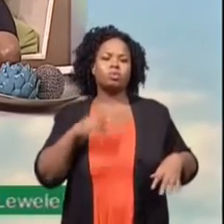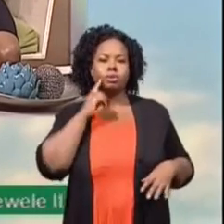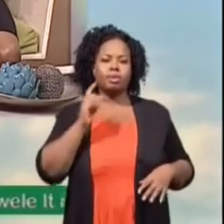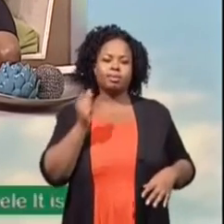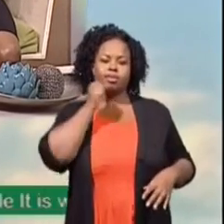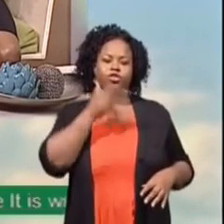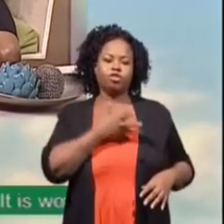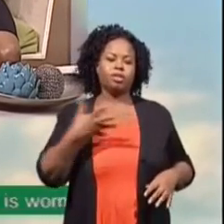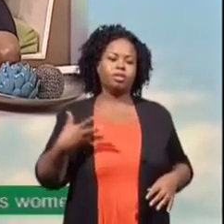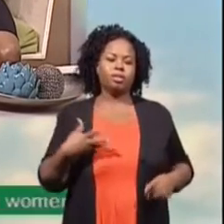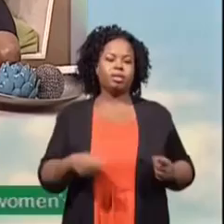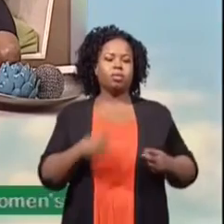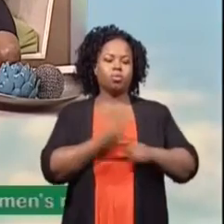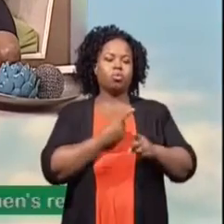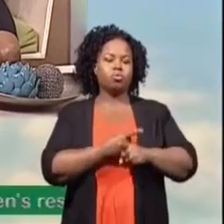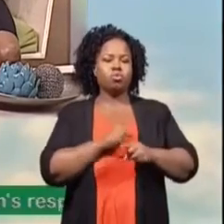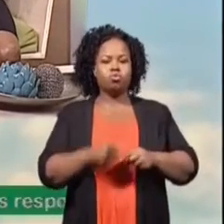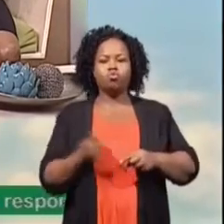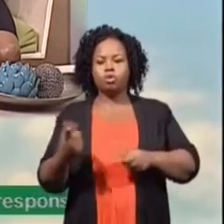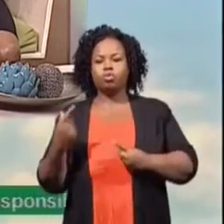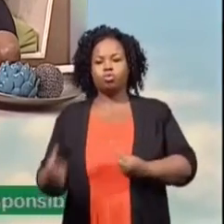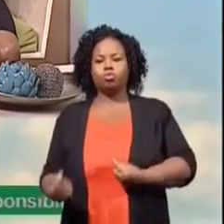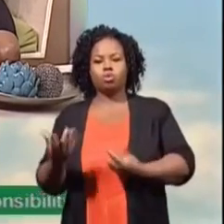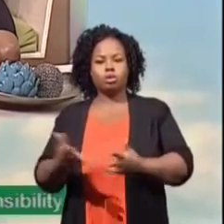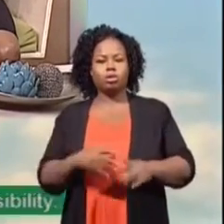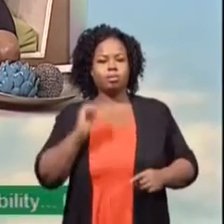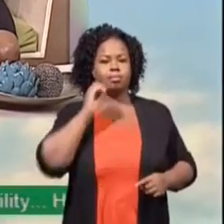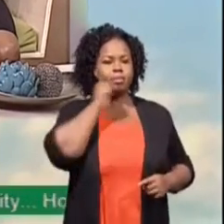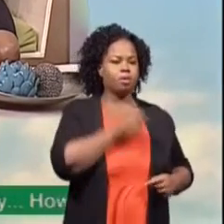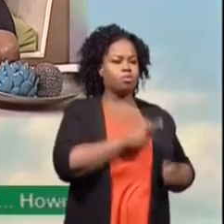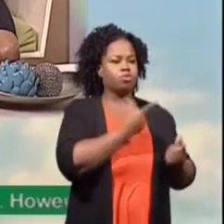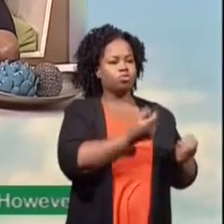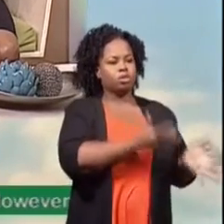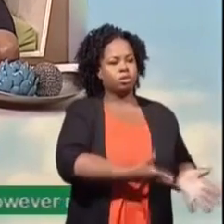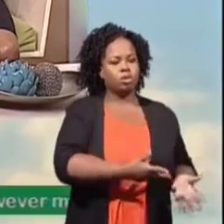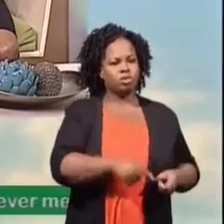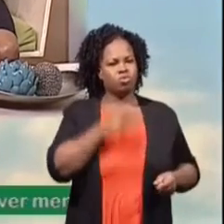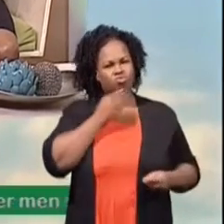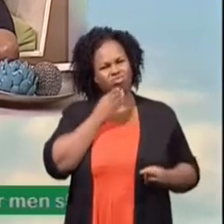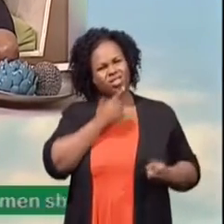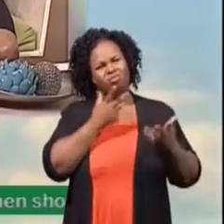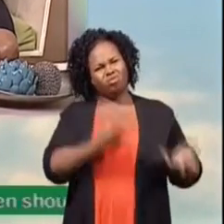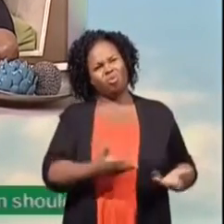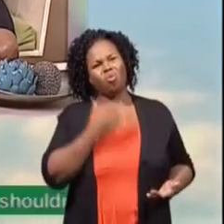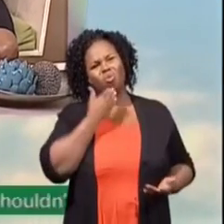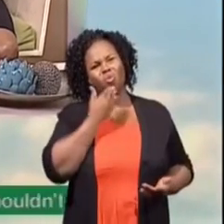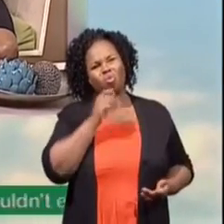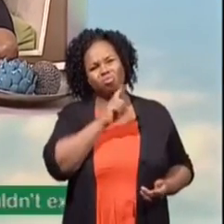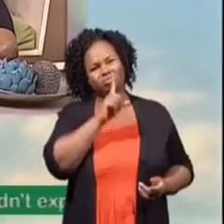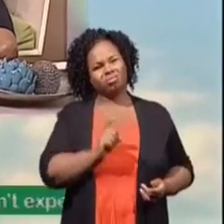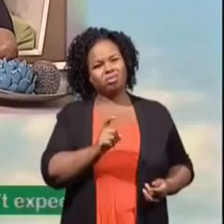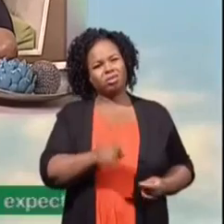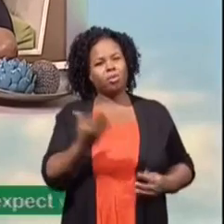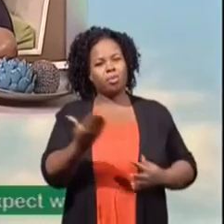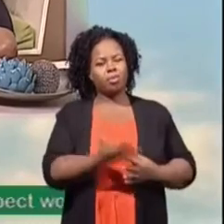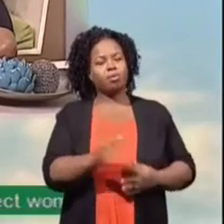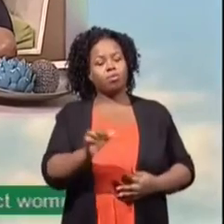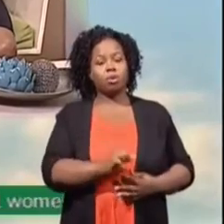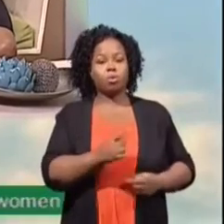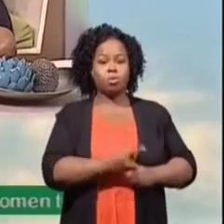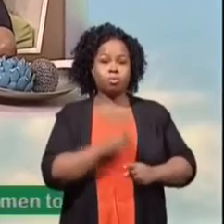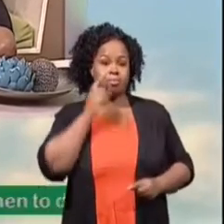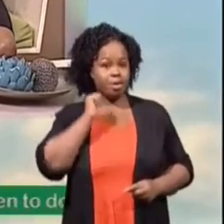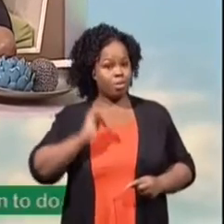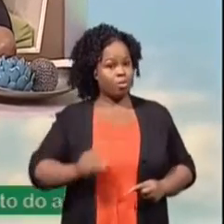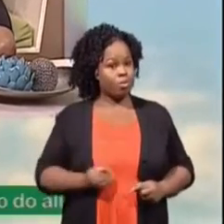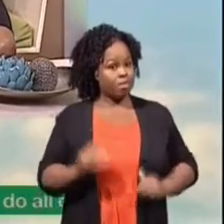bana o wa iqala into bana gender and domestic work fineke hlolo lo hlo bana xa u ndane ntombazana fineke wena upheke uti wane no but bakho is sheds because we